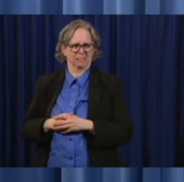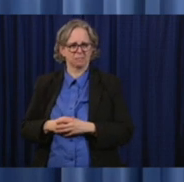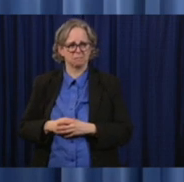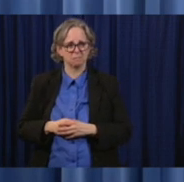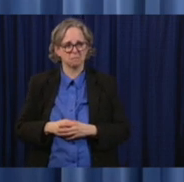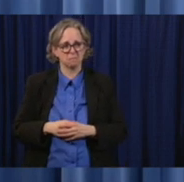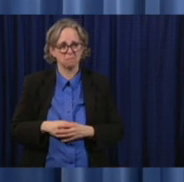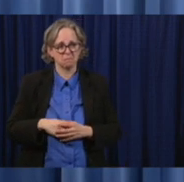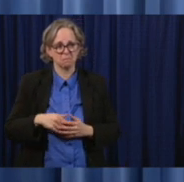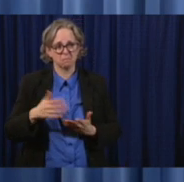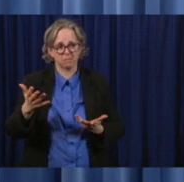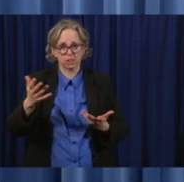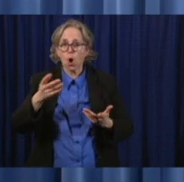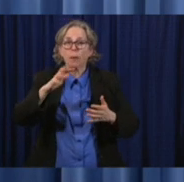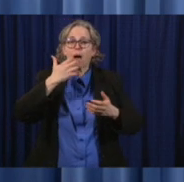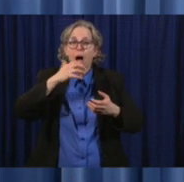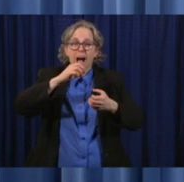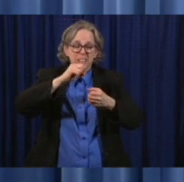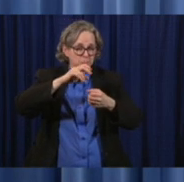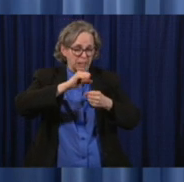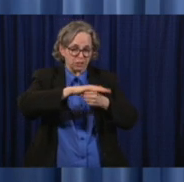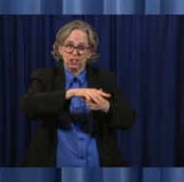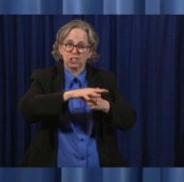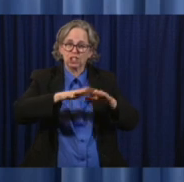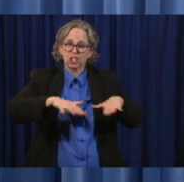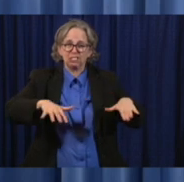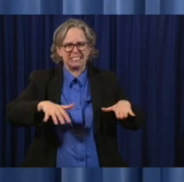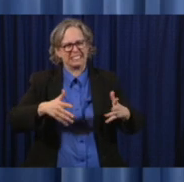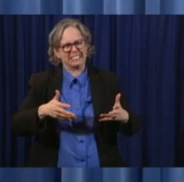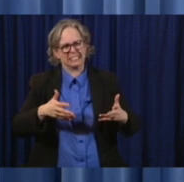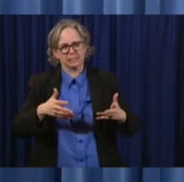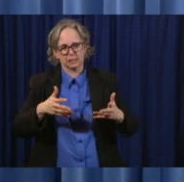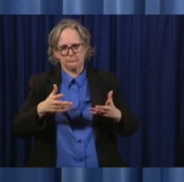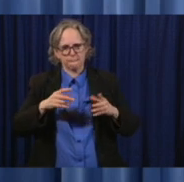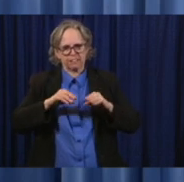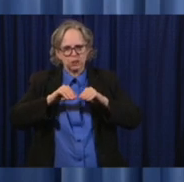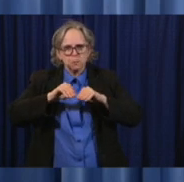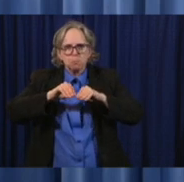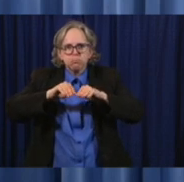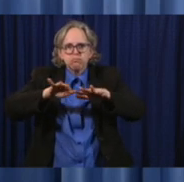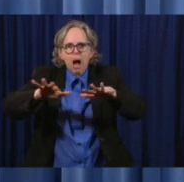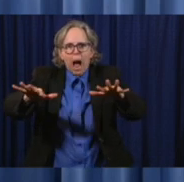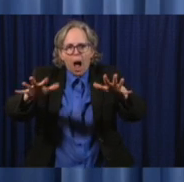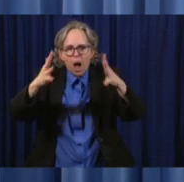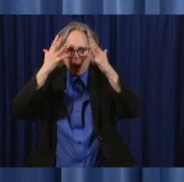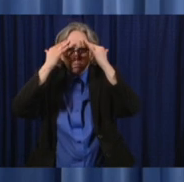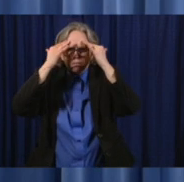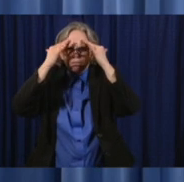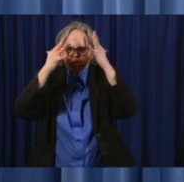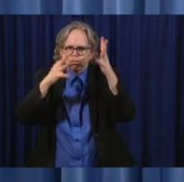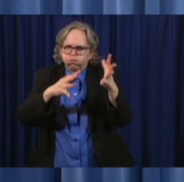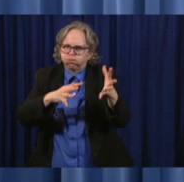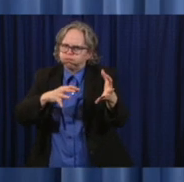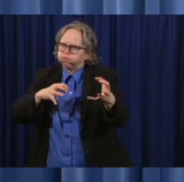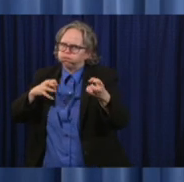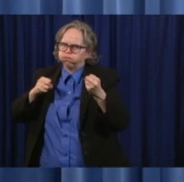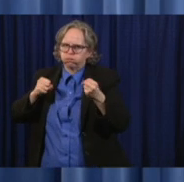you may see significant spread. It's the reason that you close schools. It's the reason that we